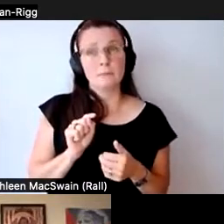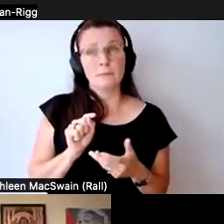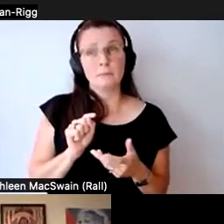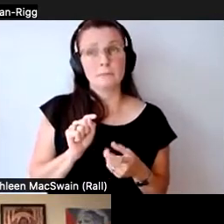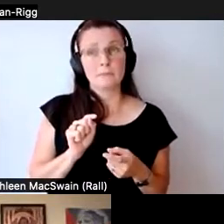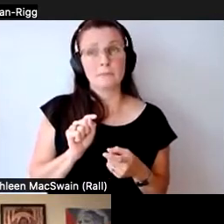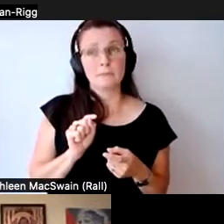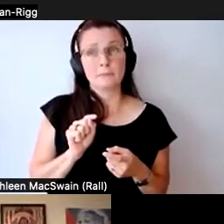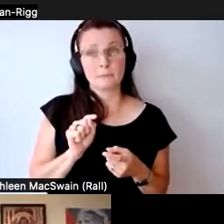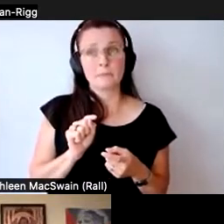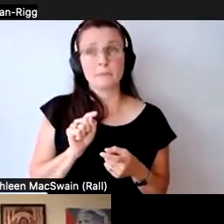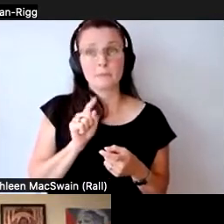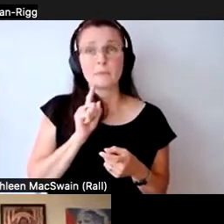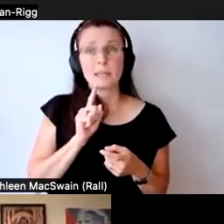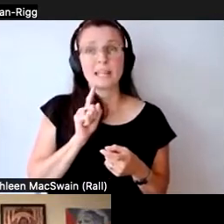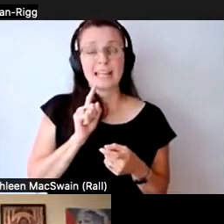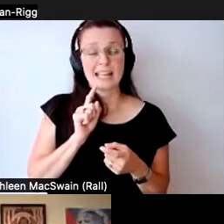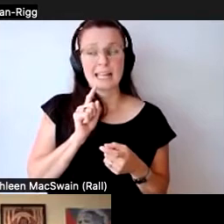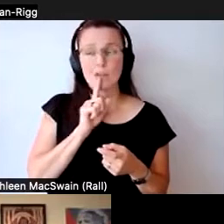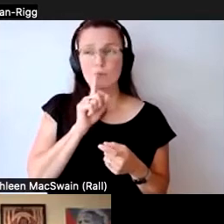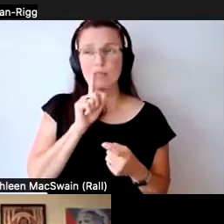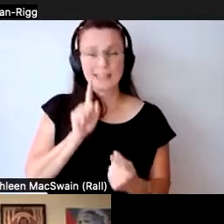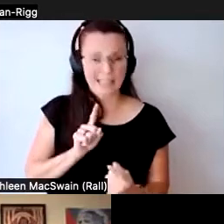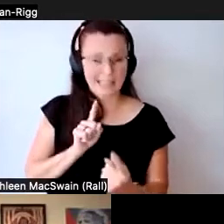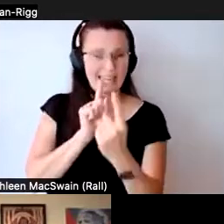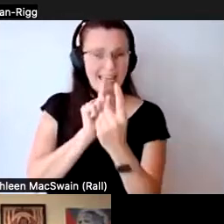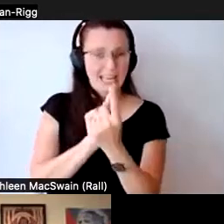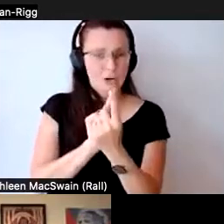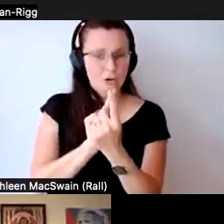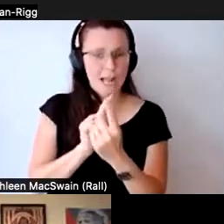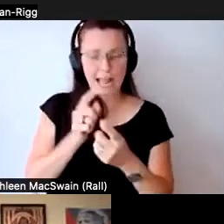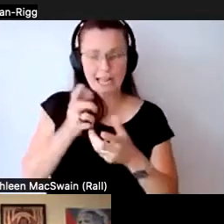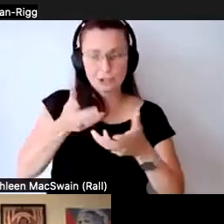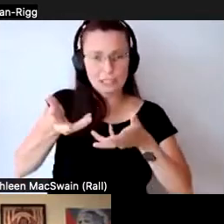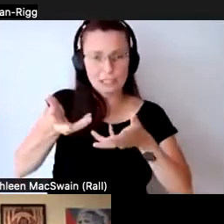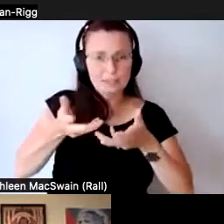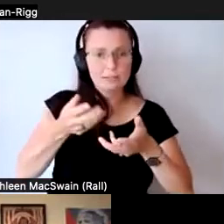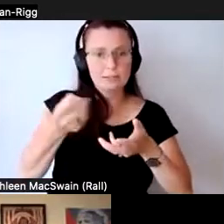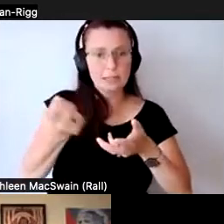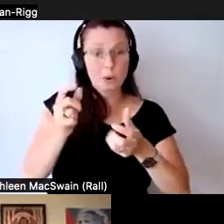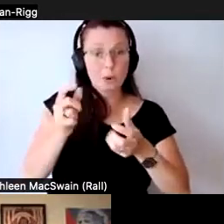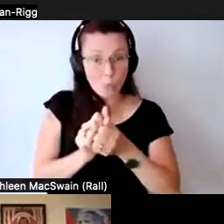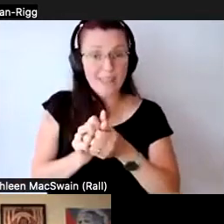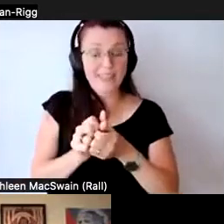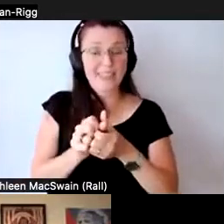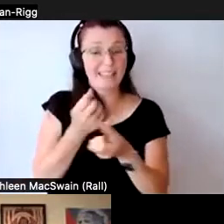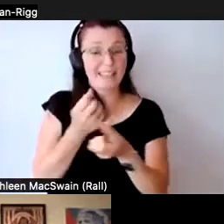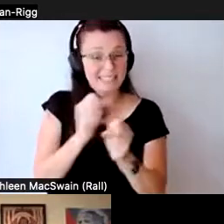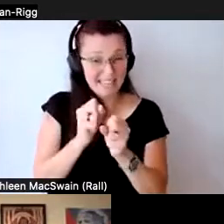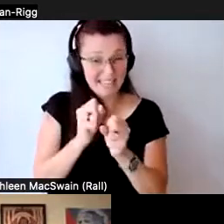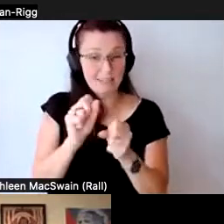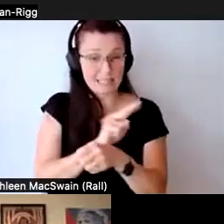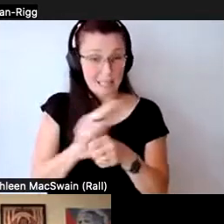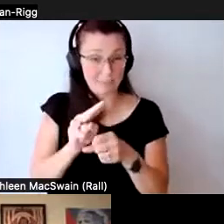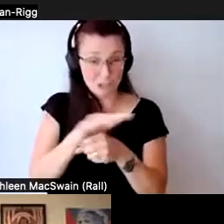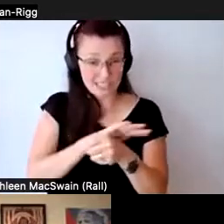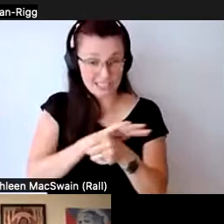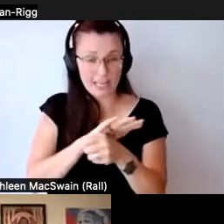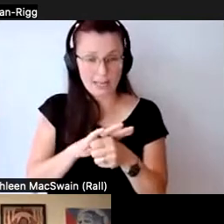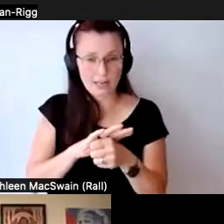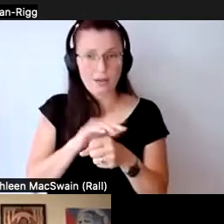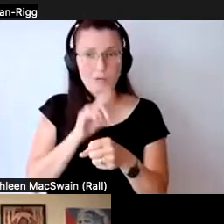interactions with the actual safe consumption site itself. And of that, we've had